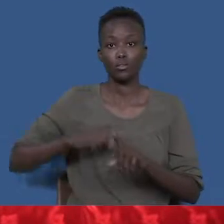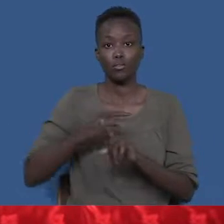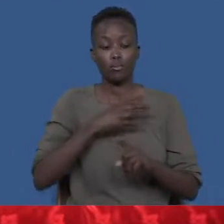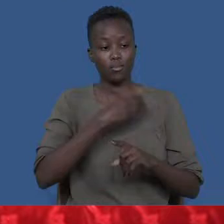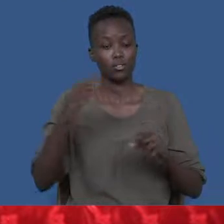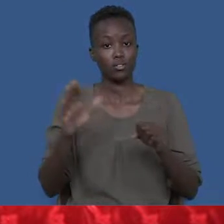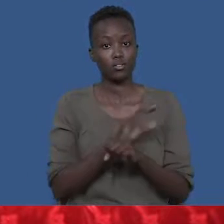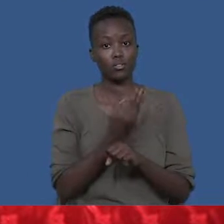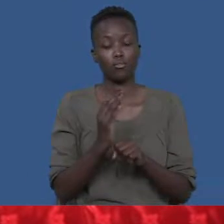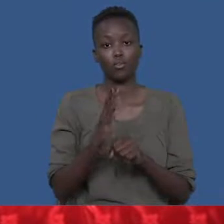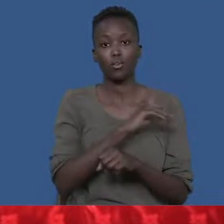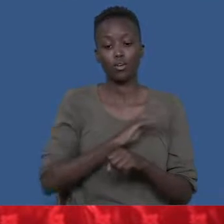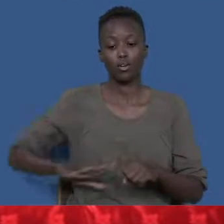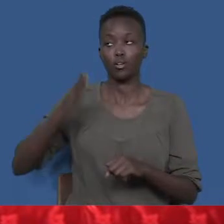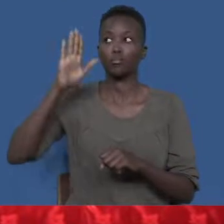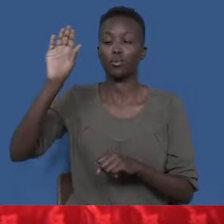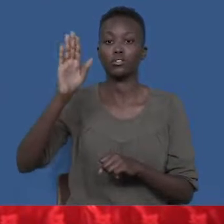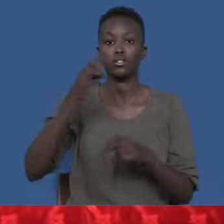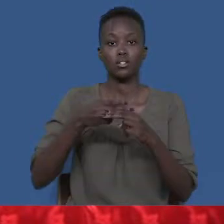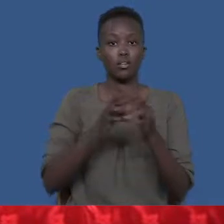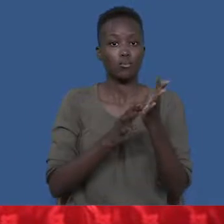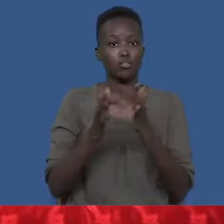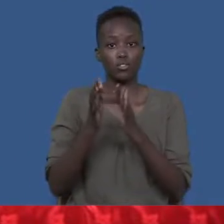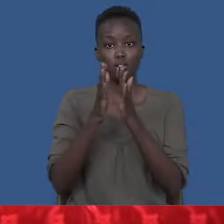your word. In Jesus' name we pray.